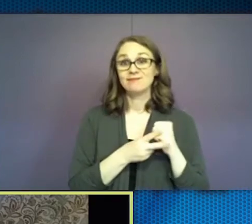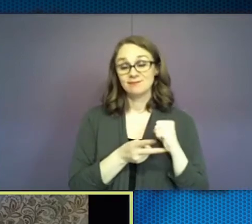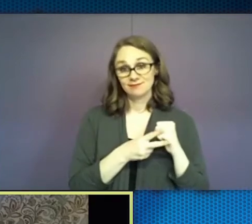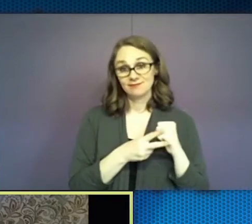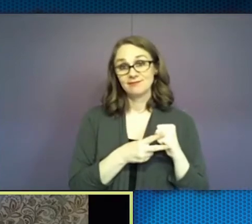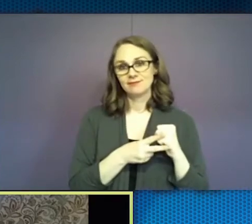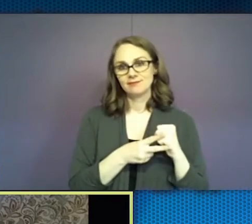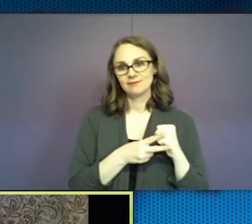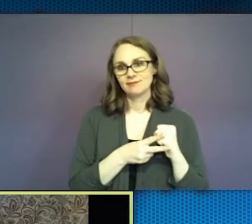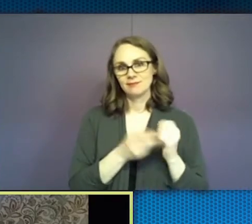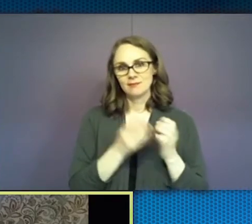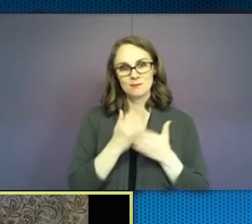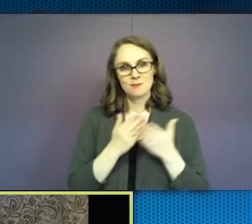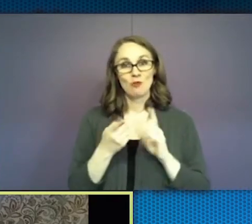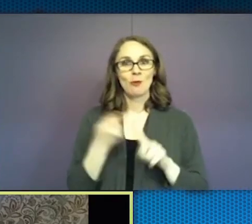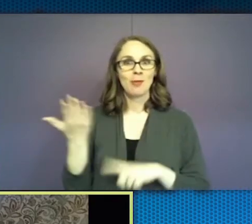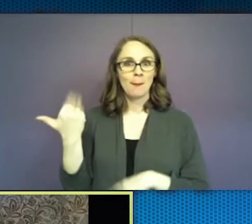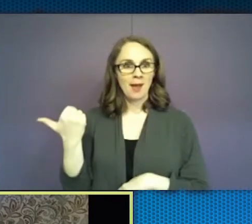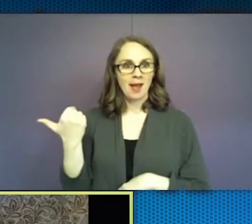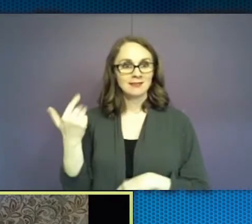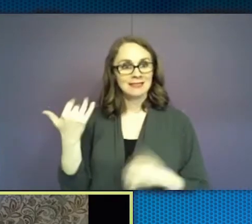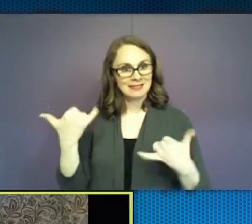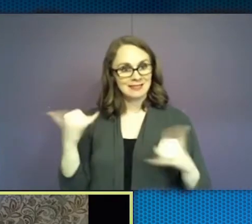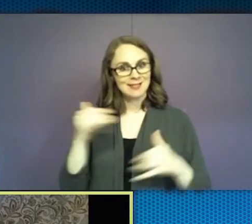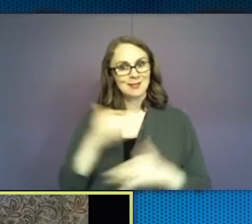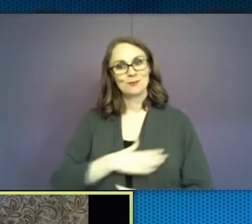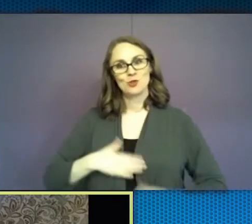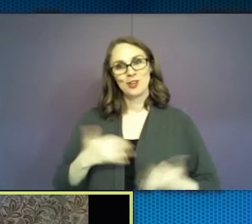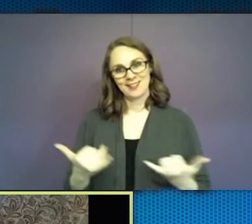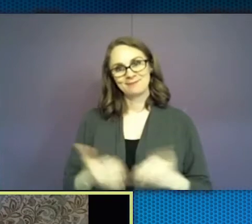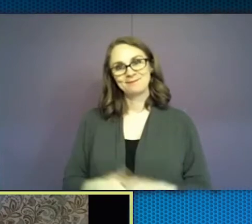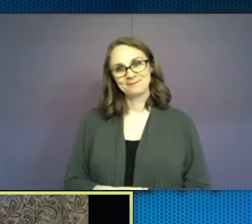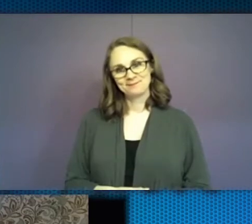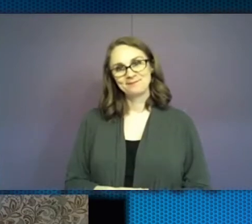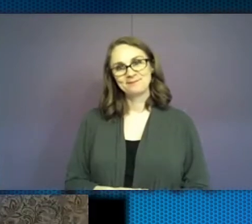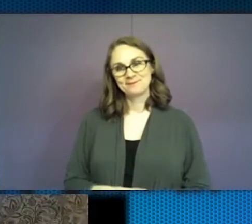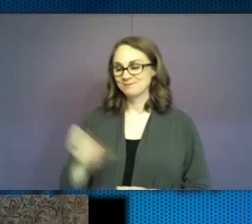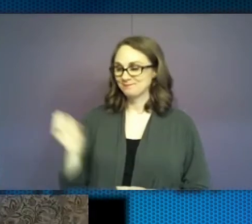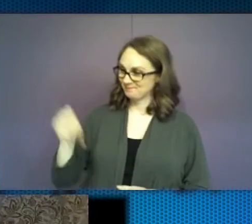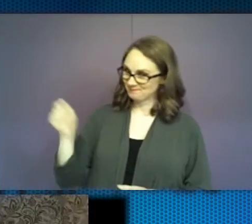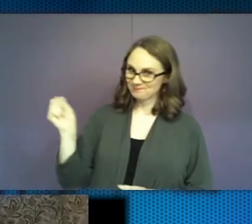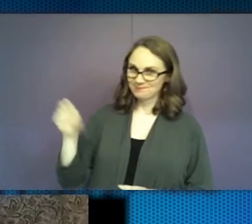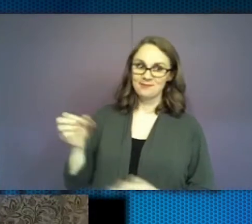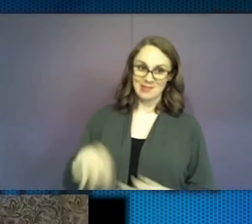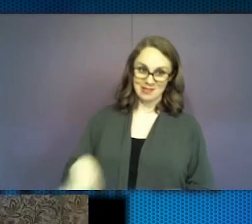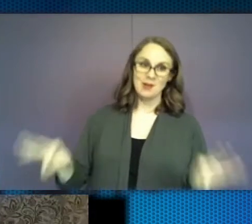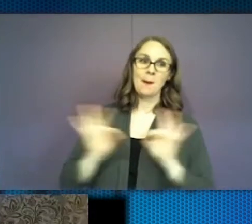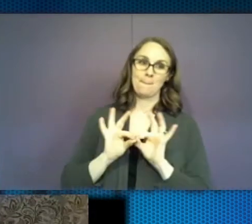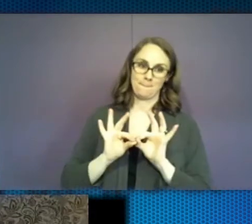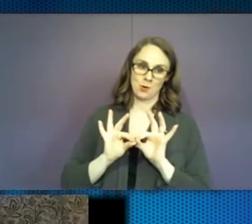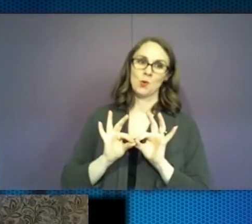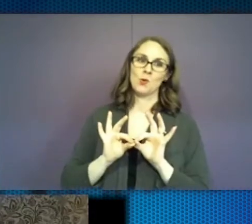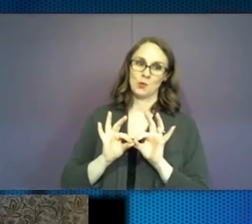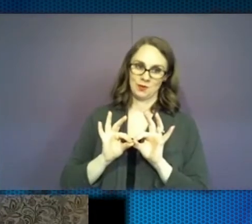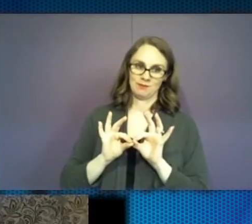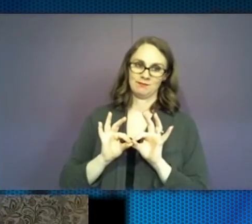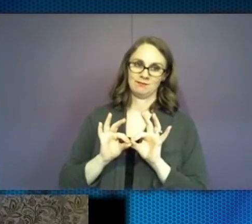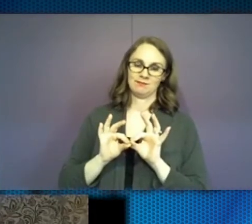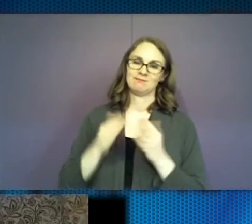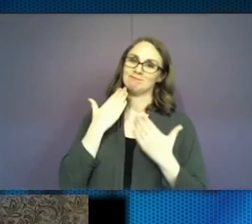these pieces from the past that we can still appreciate today. Yes, indeed. Those are important efforts, and I'm really